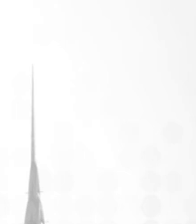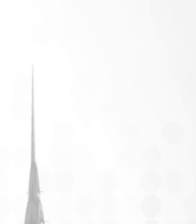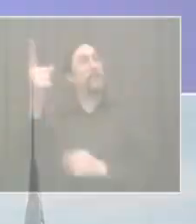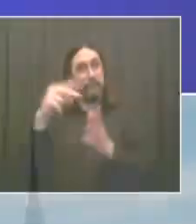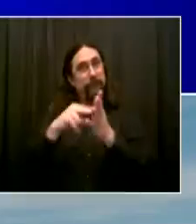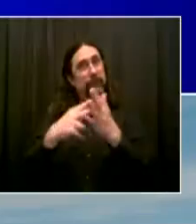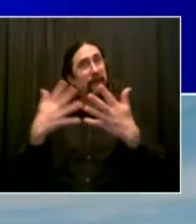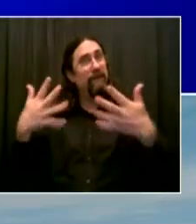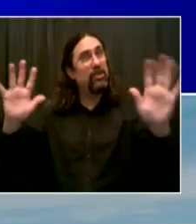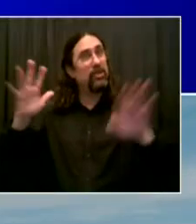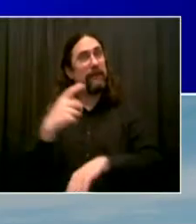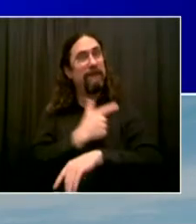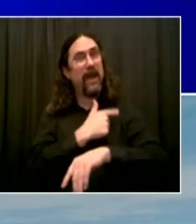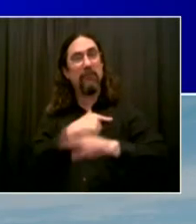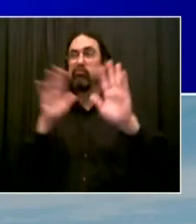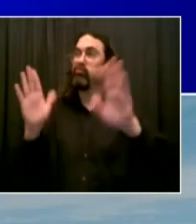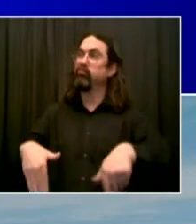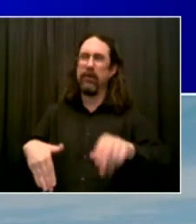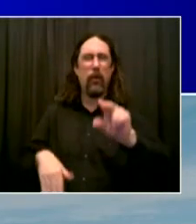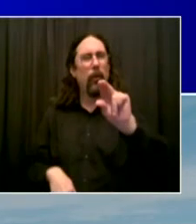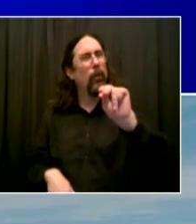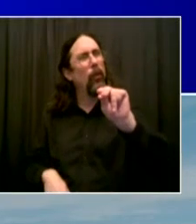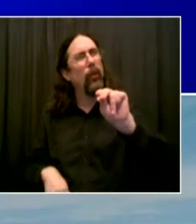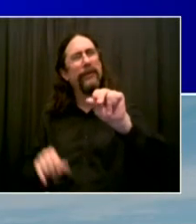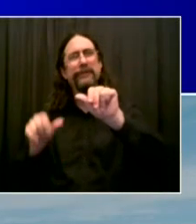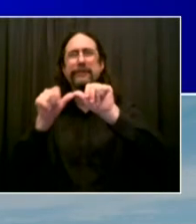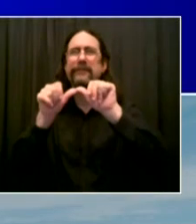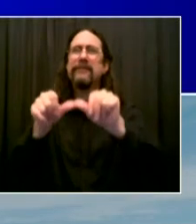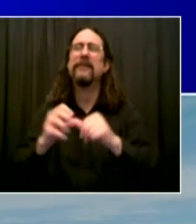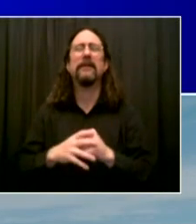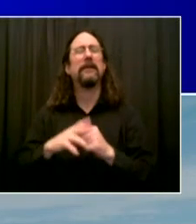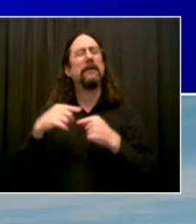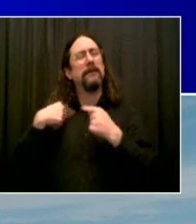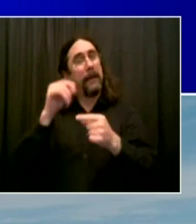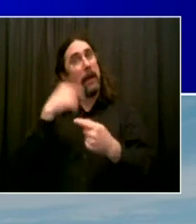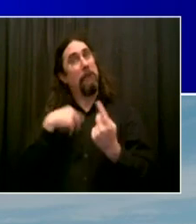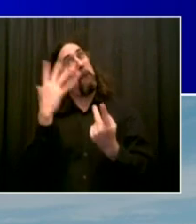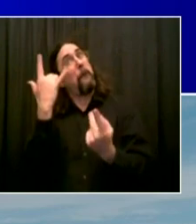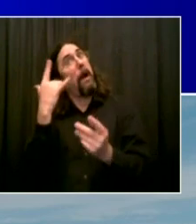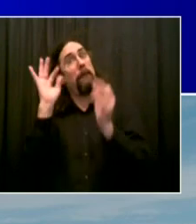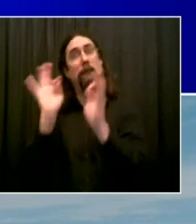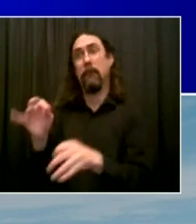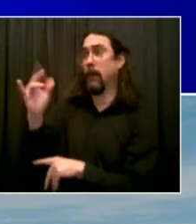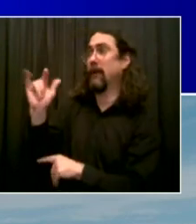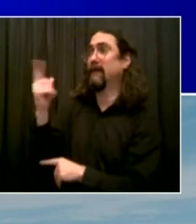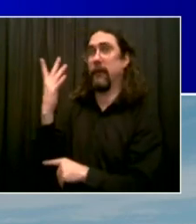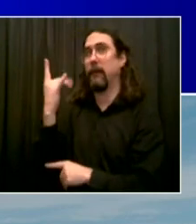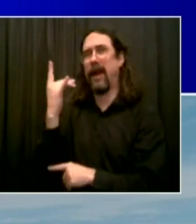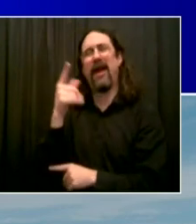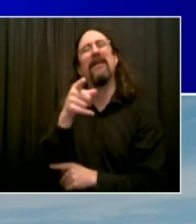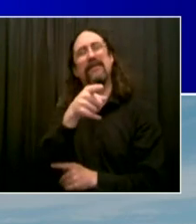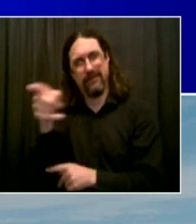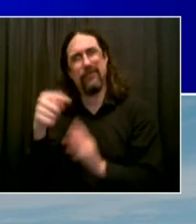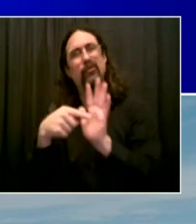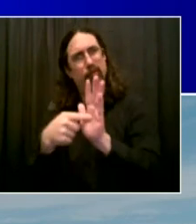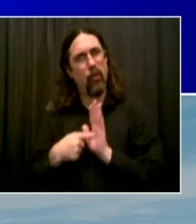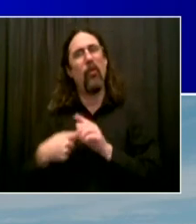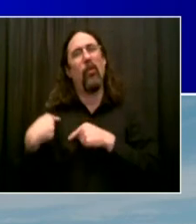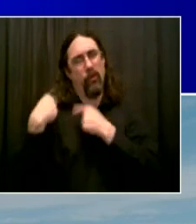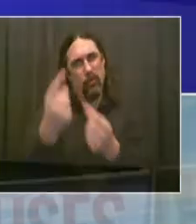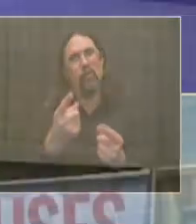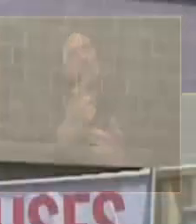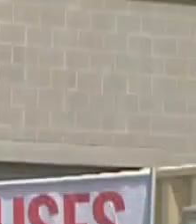museums. We now can set this goal because we've been moving forward constantly, more and more vaccinations. Fewer and fewer infections,